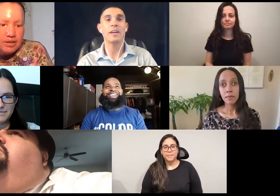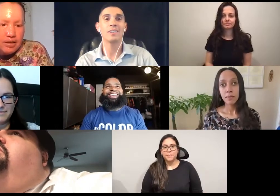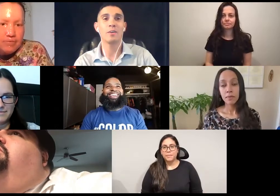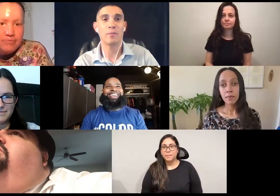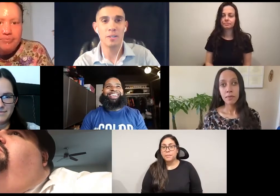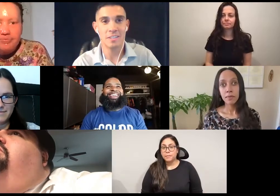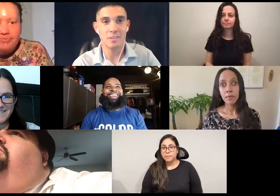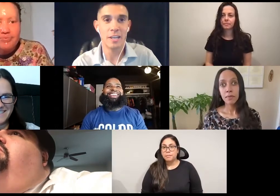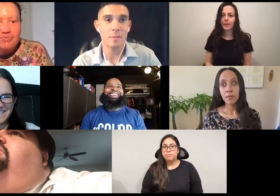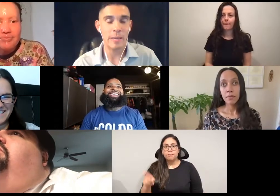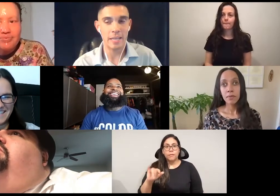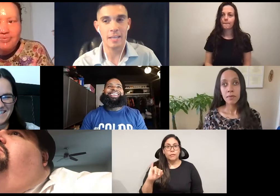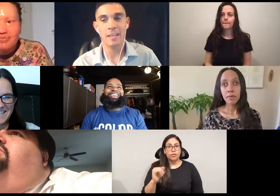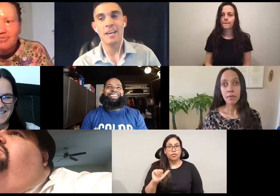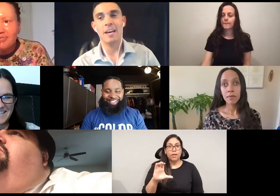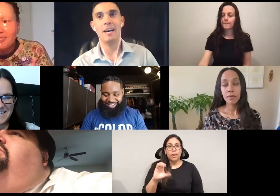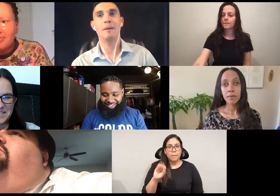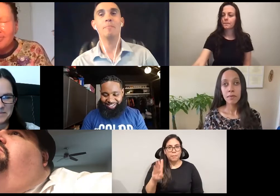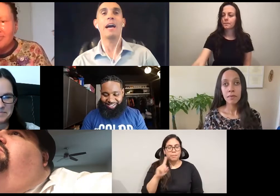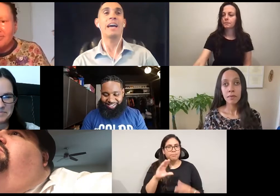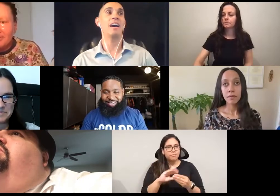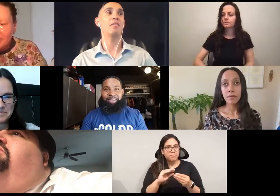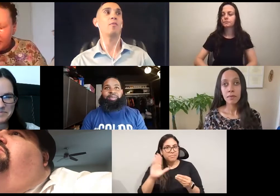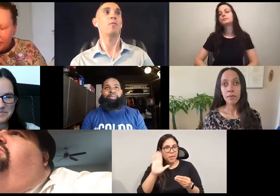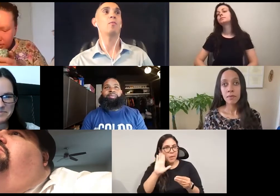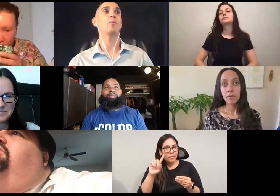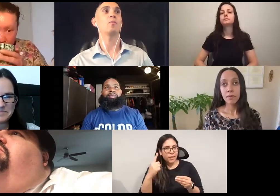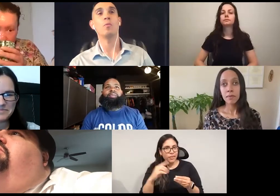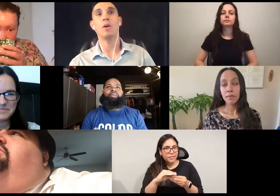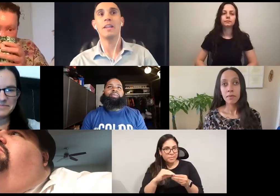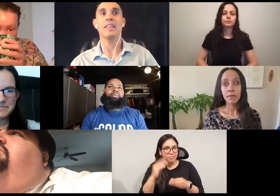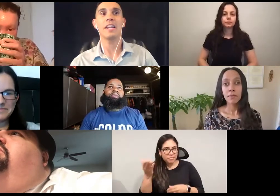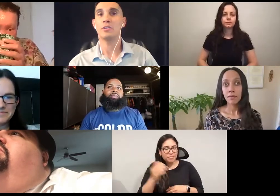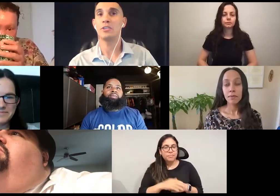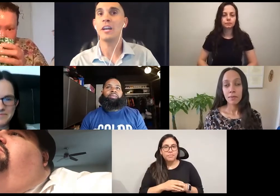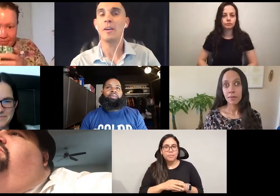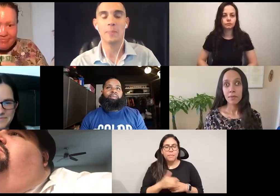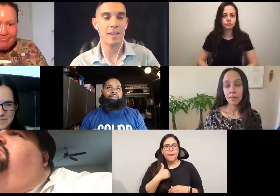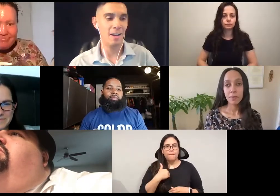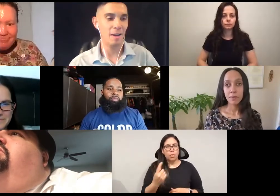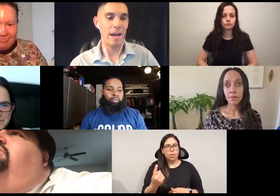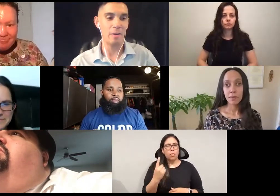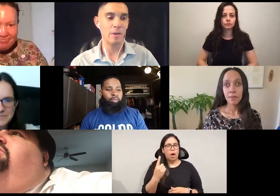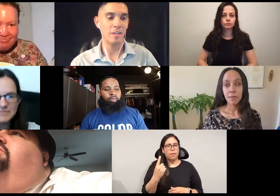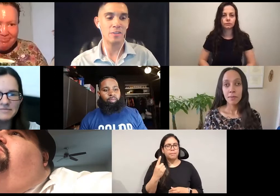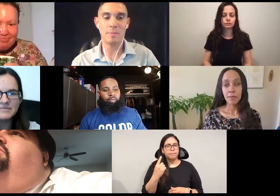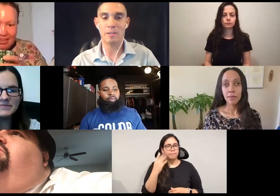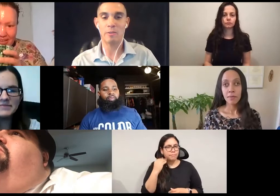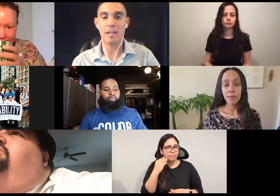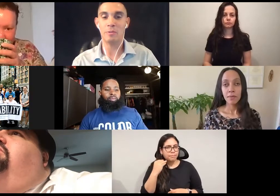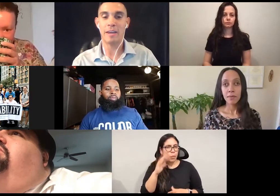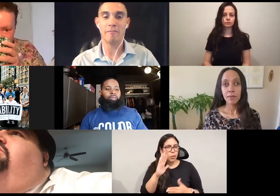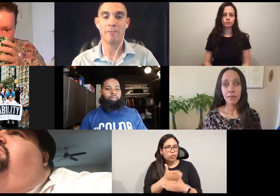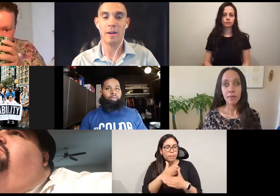I'll go ahead and go first. This is Jacob speaking. I have one that I'll share. I was just about